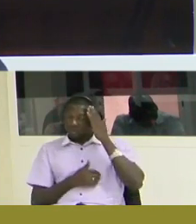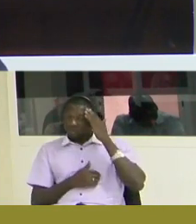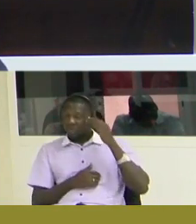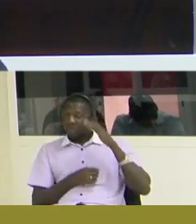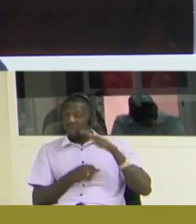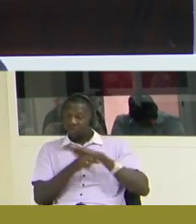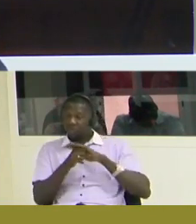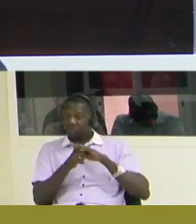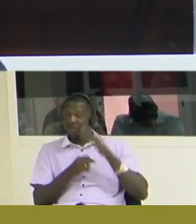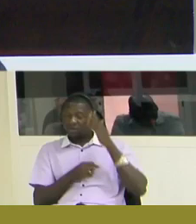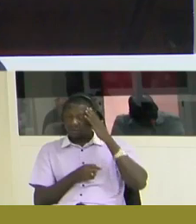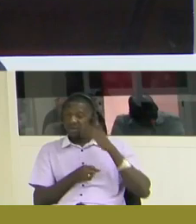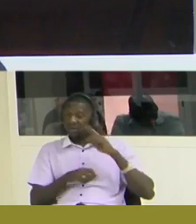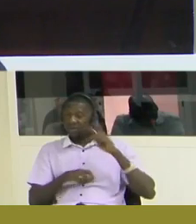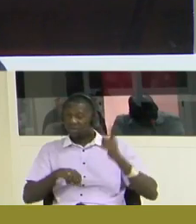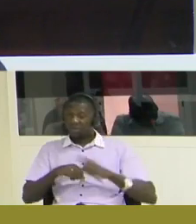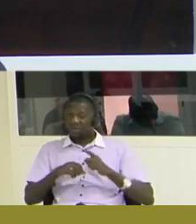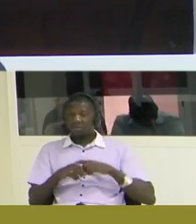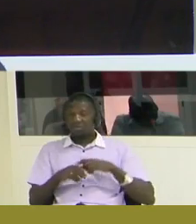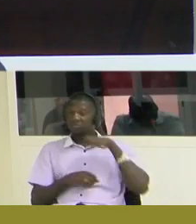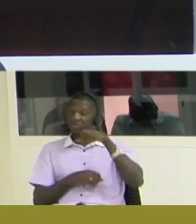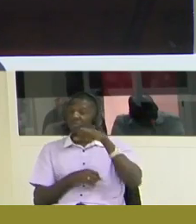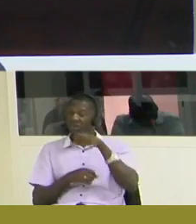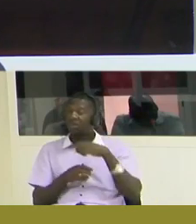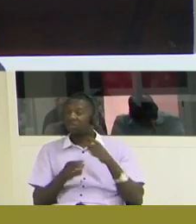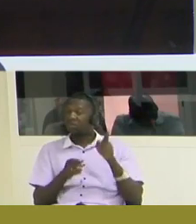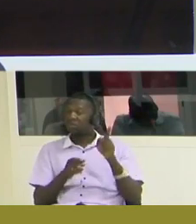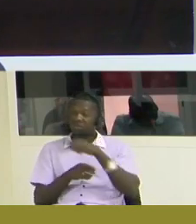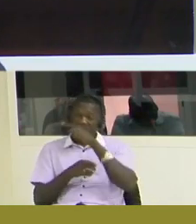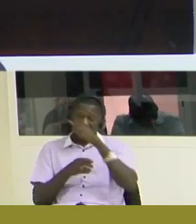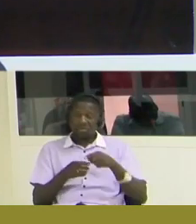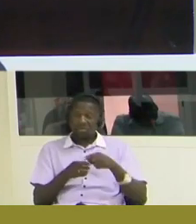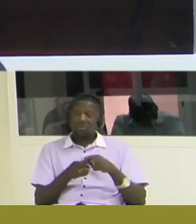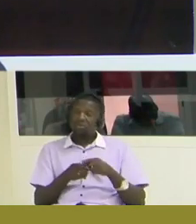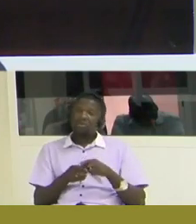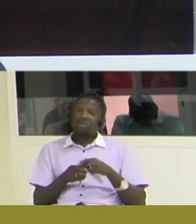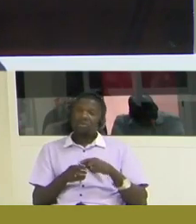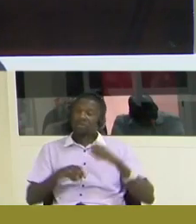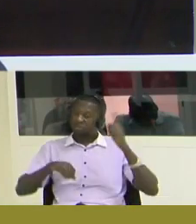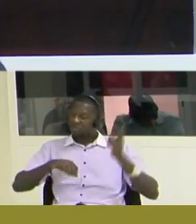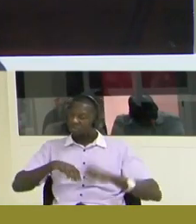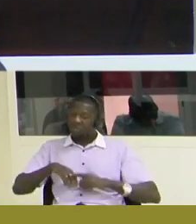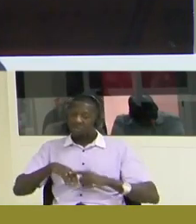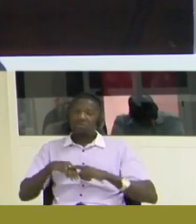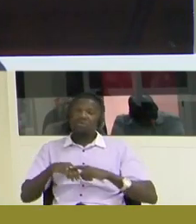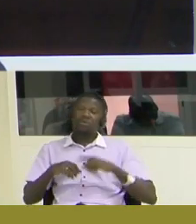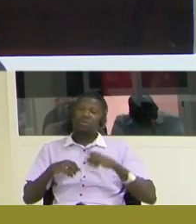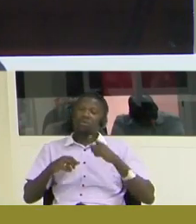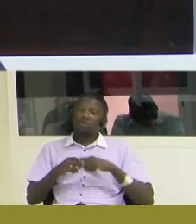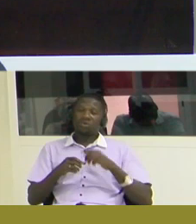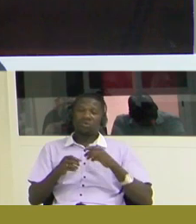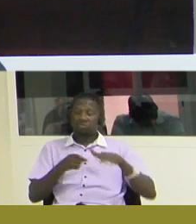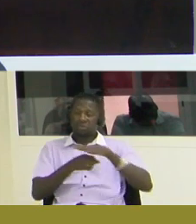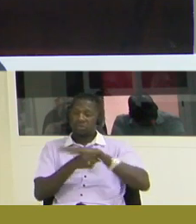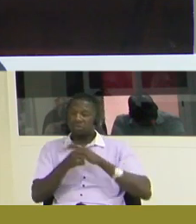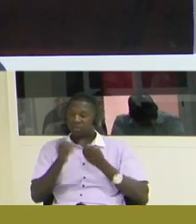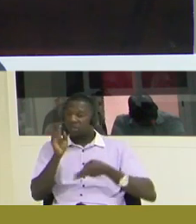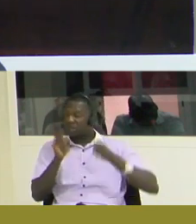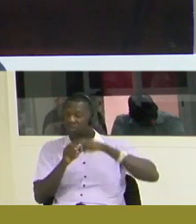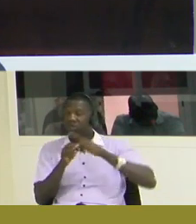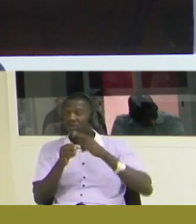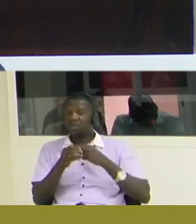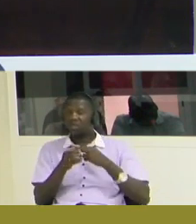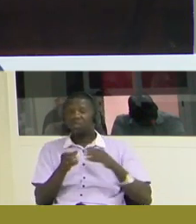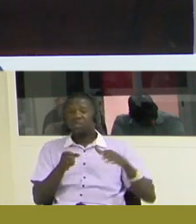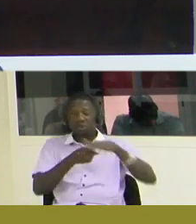charges were jumped up and were wrong the conviction was based on a report that had been completely